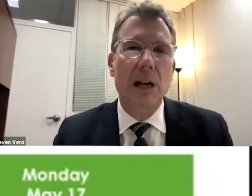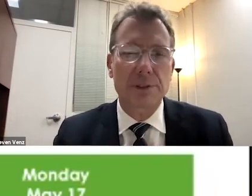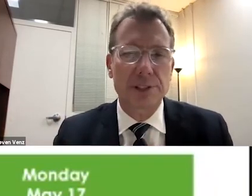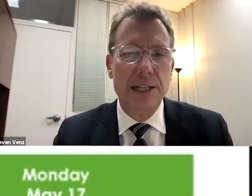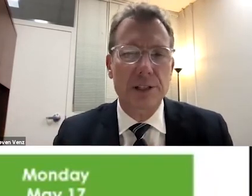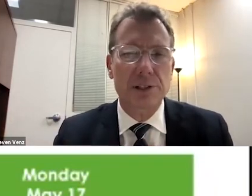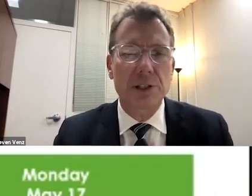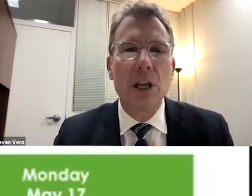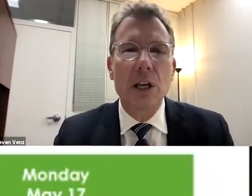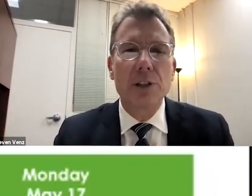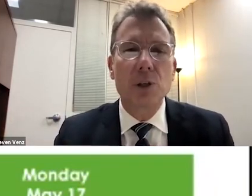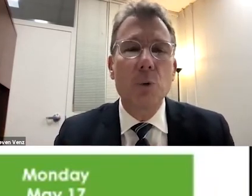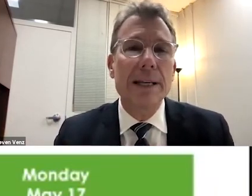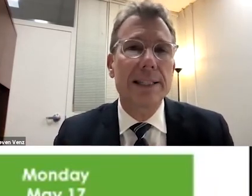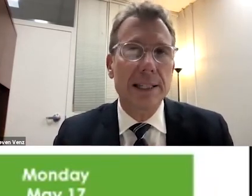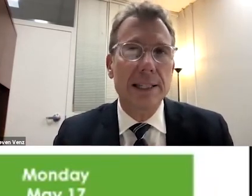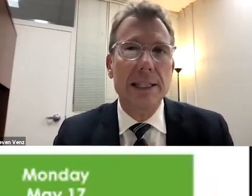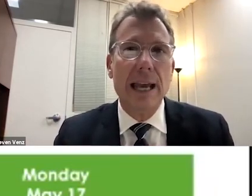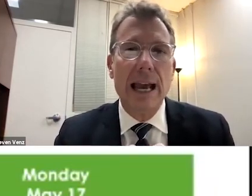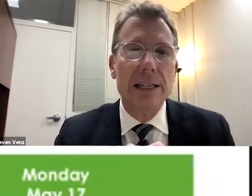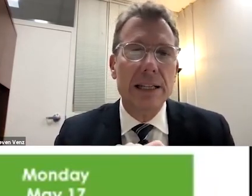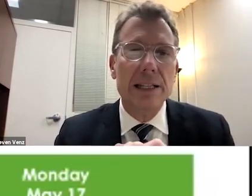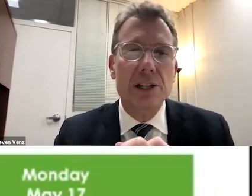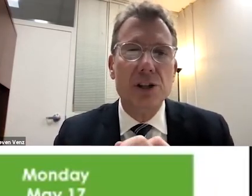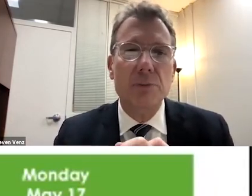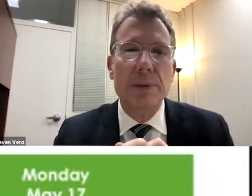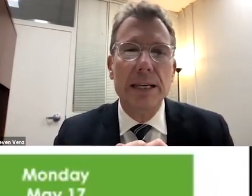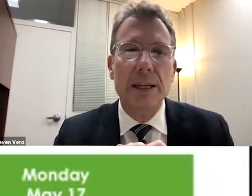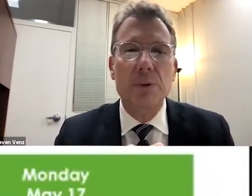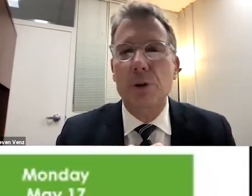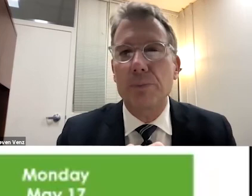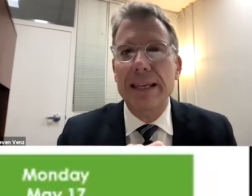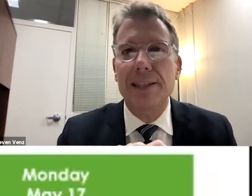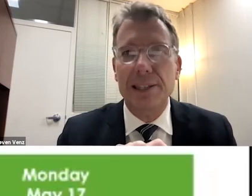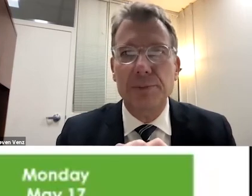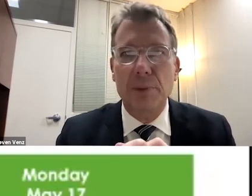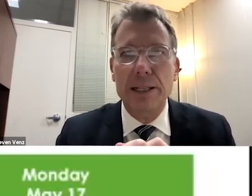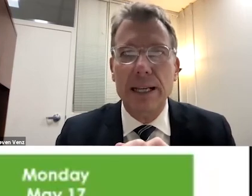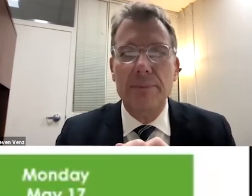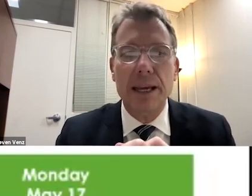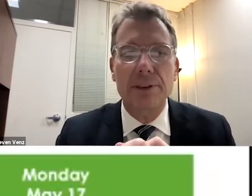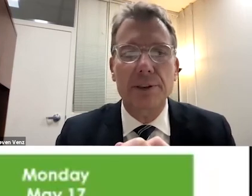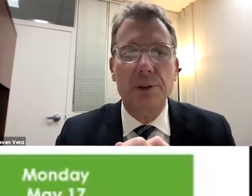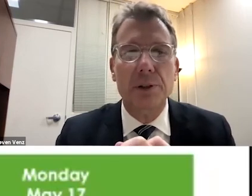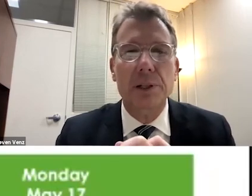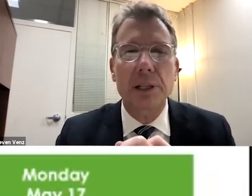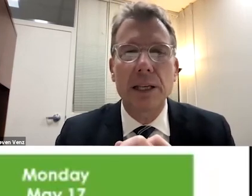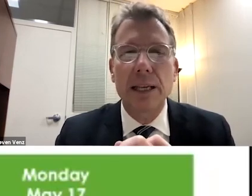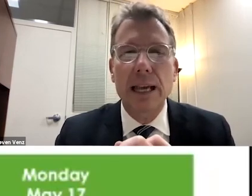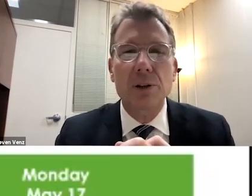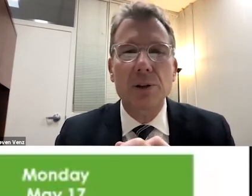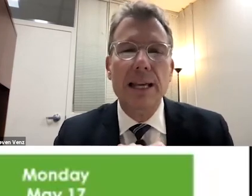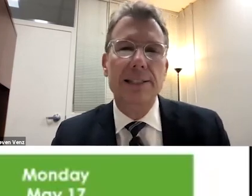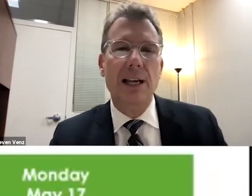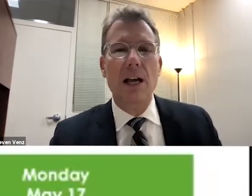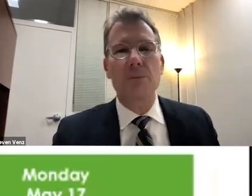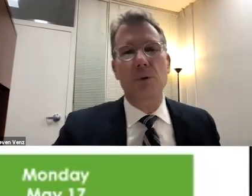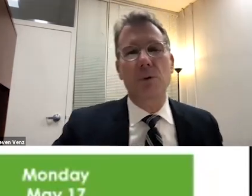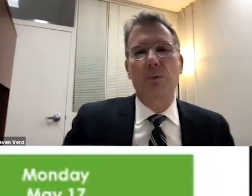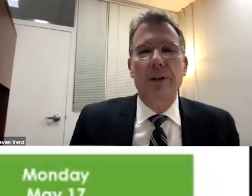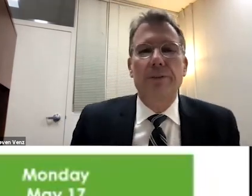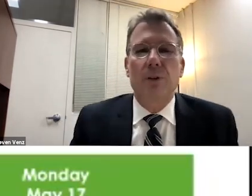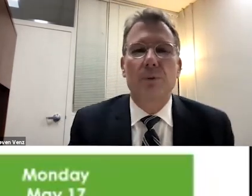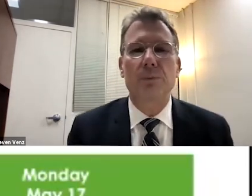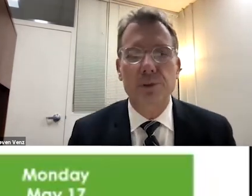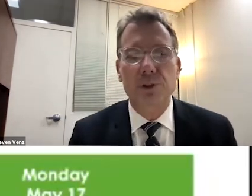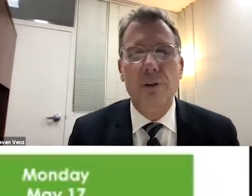meaningful conversations. So we did add an additional meeting, which will be this Monday, May 3rd. And during that time,